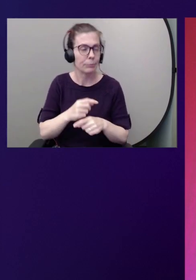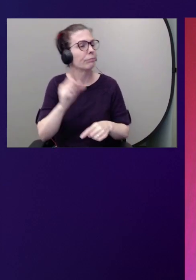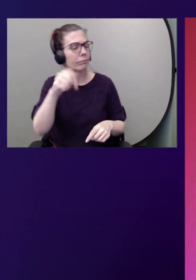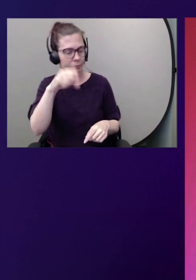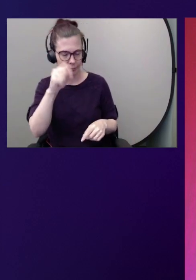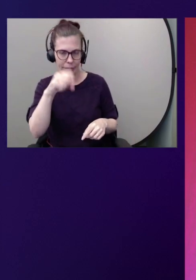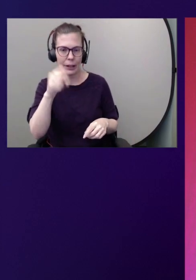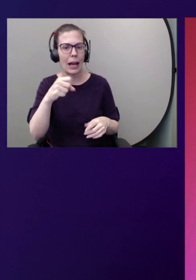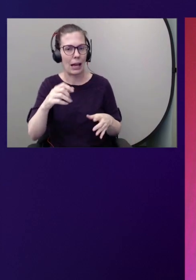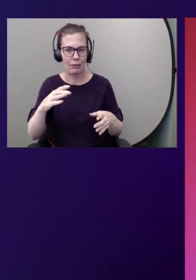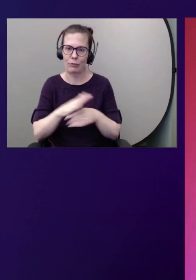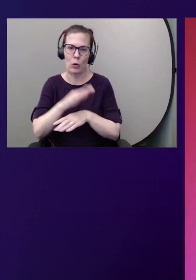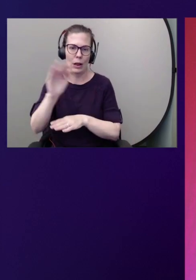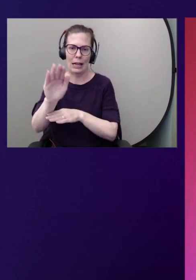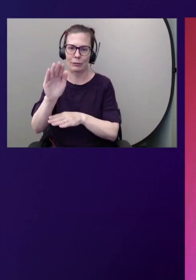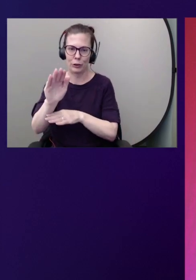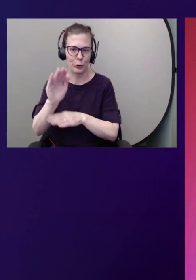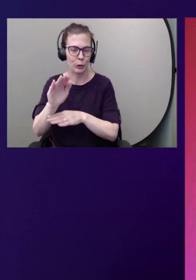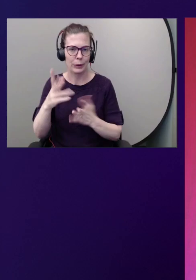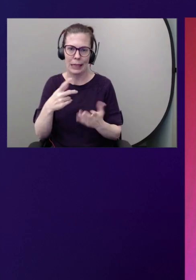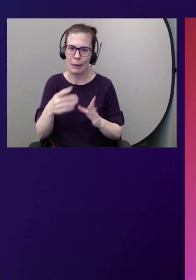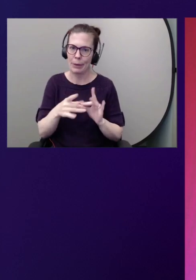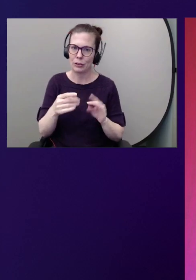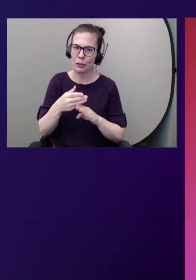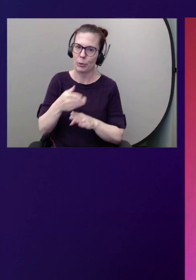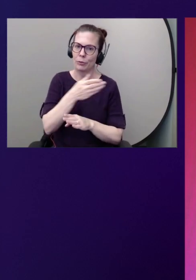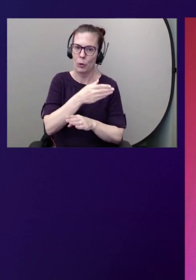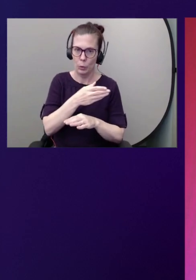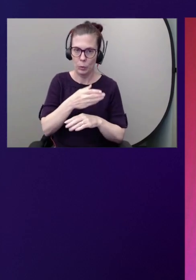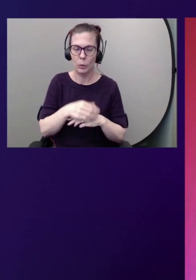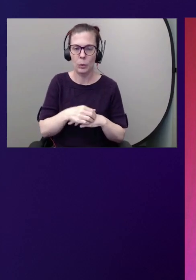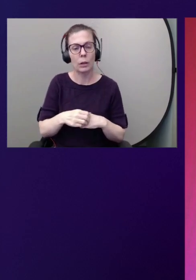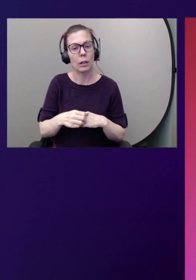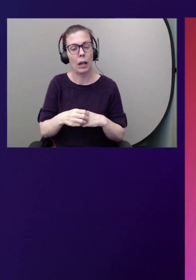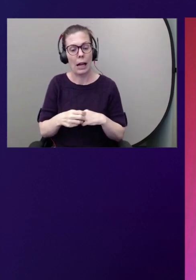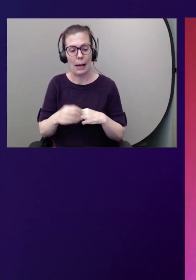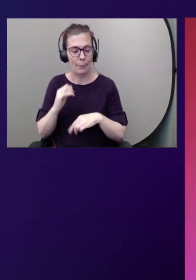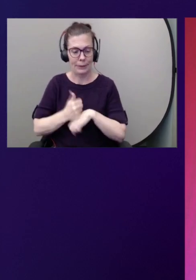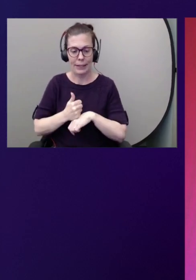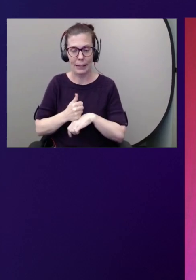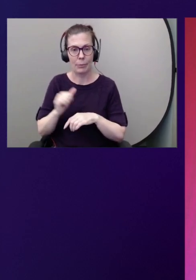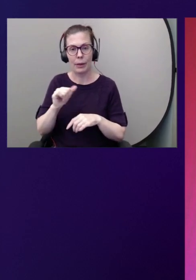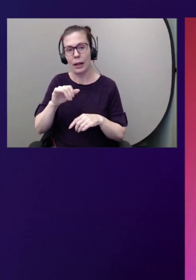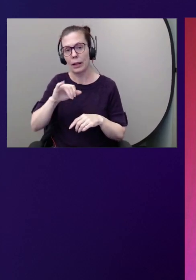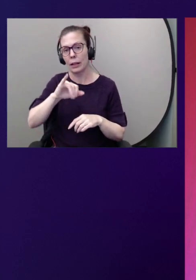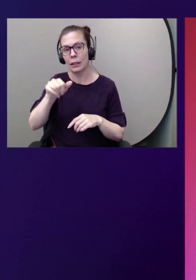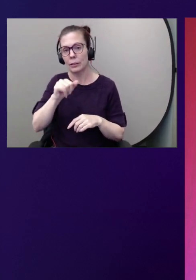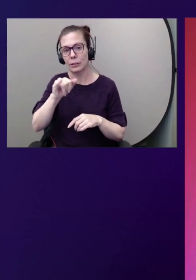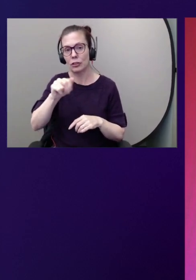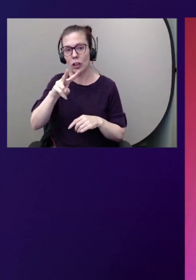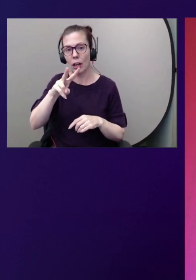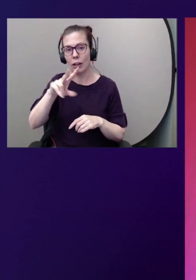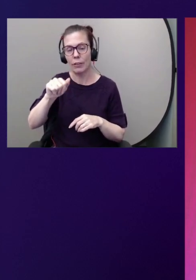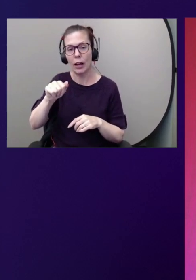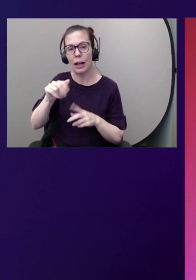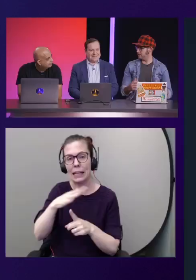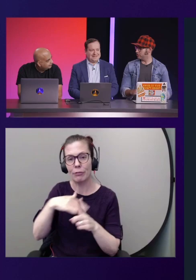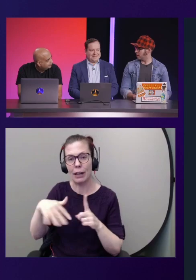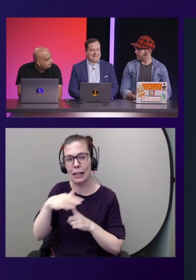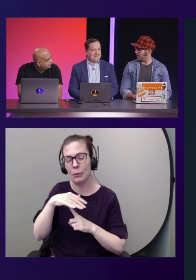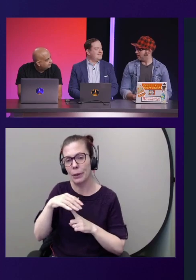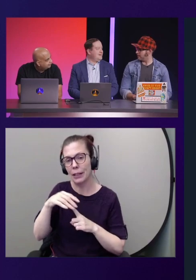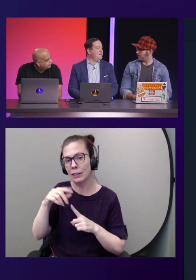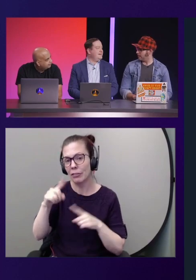entire afternoon, as I said earlier a little bit ago, setting the Java environment variables, because I'm not a Java, I'm